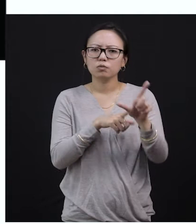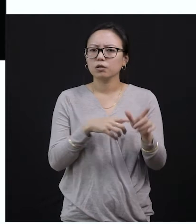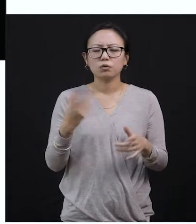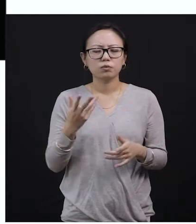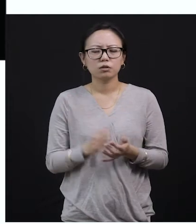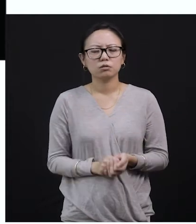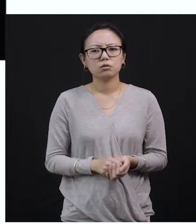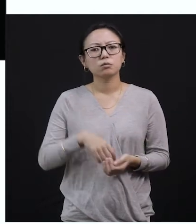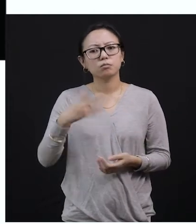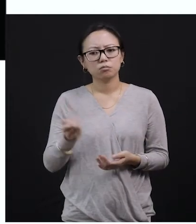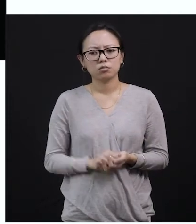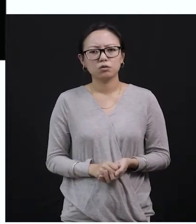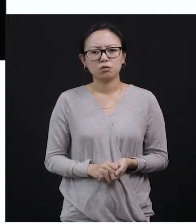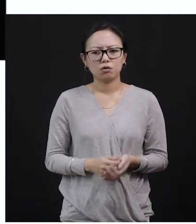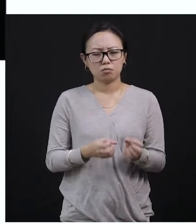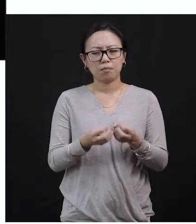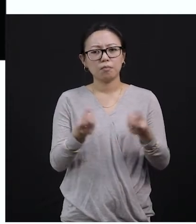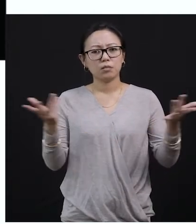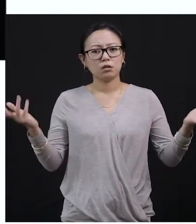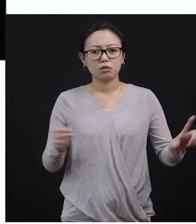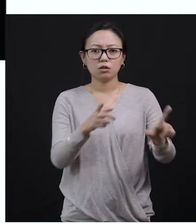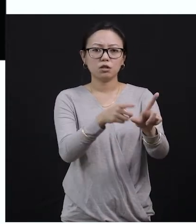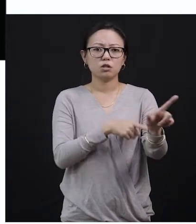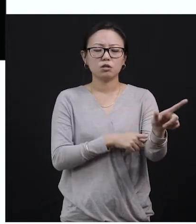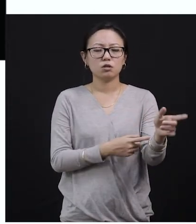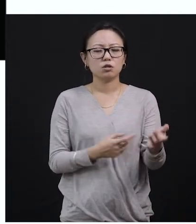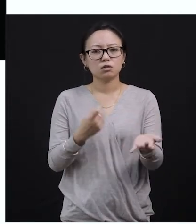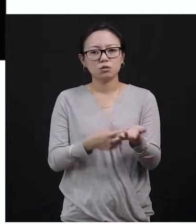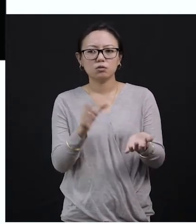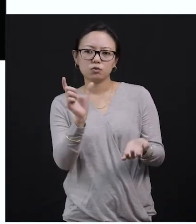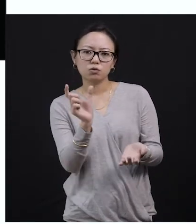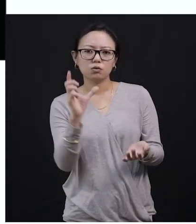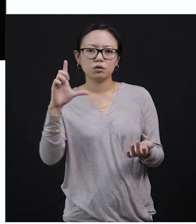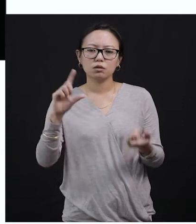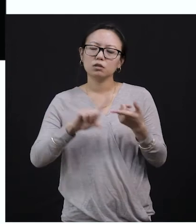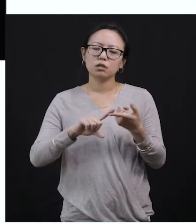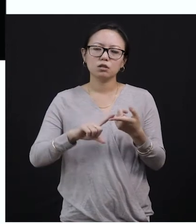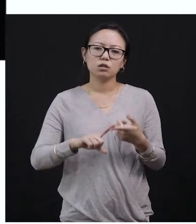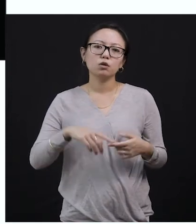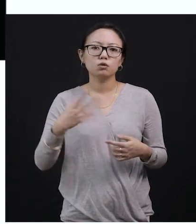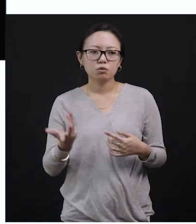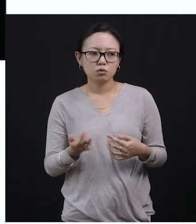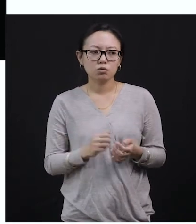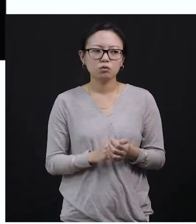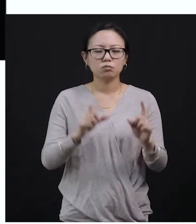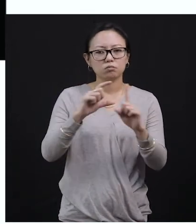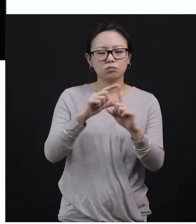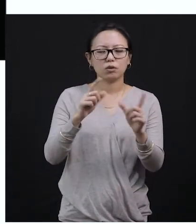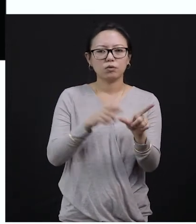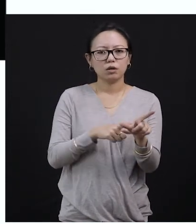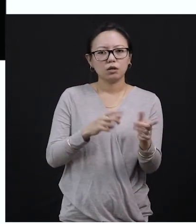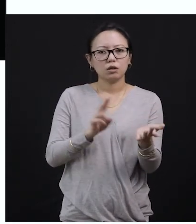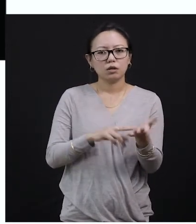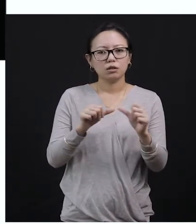because they had ambitious rulers, right? These rulers of Magadha, they not only